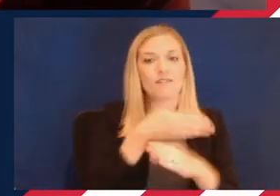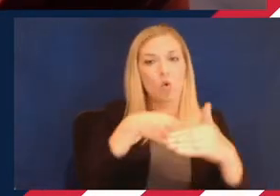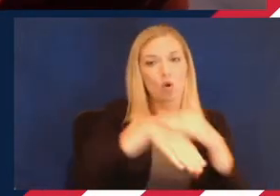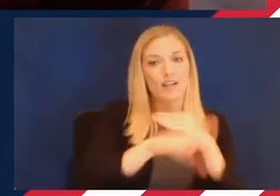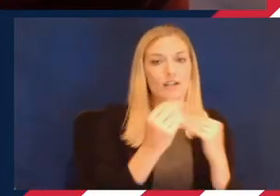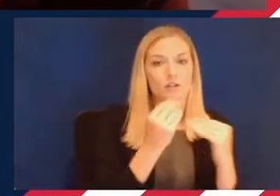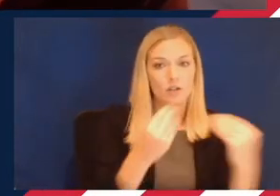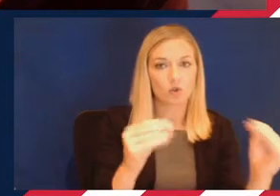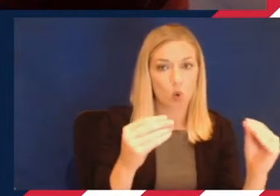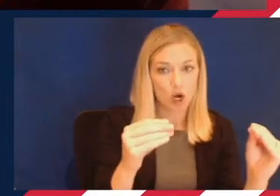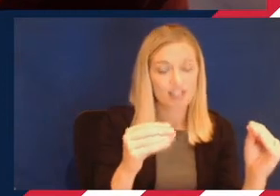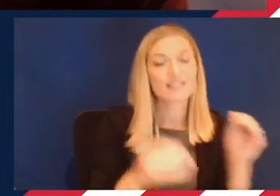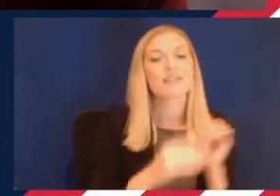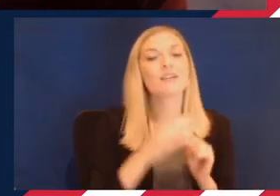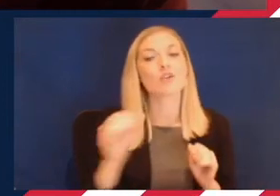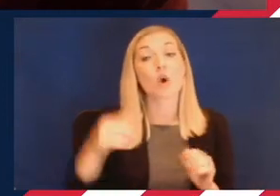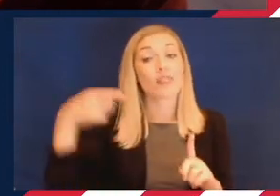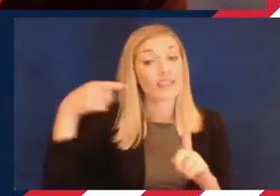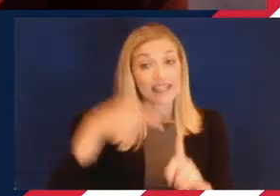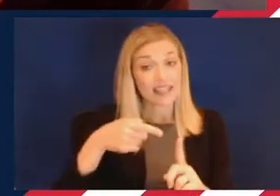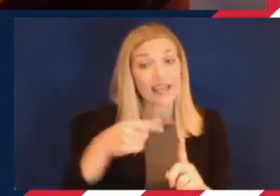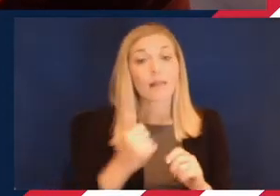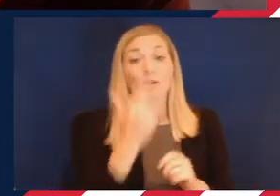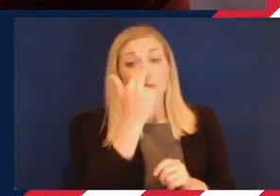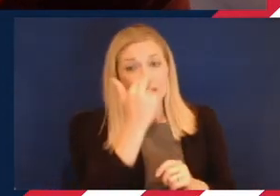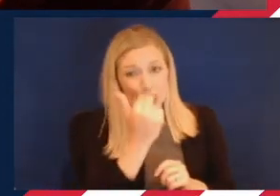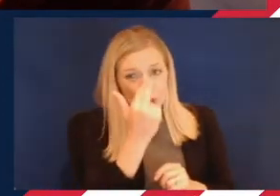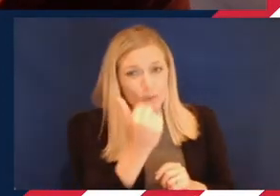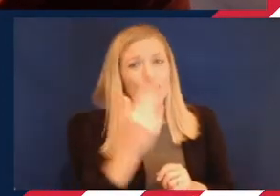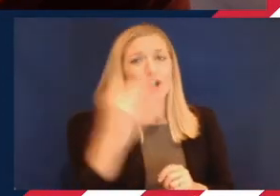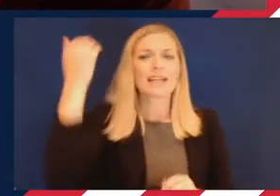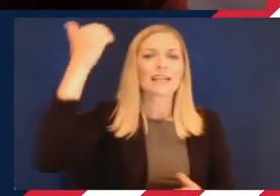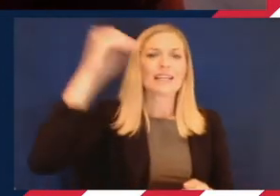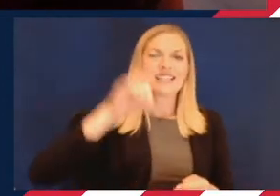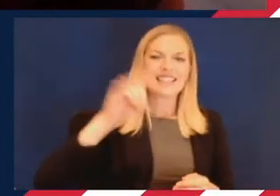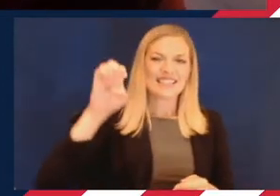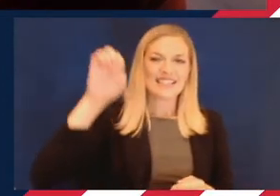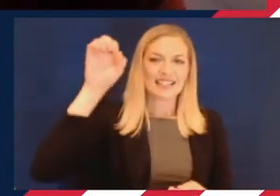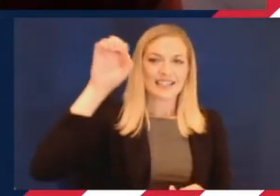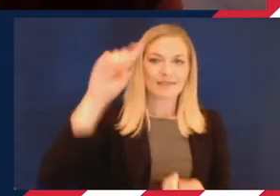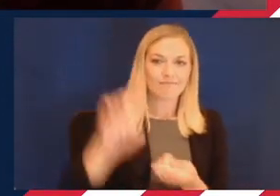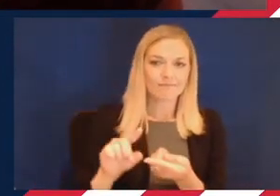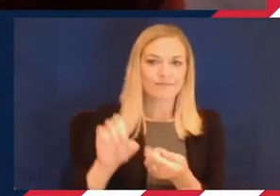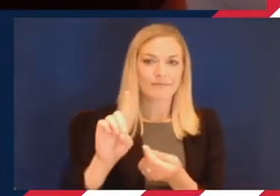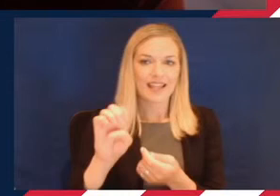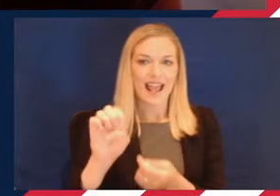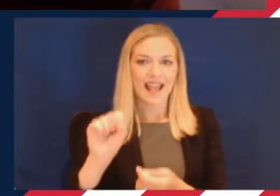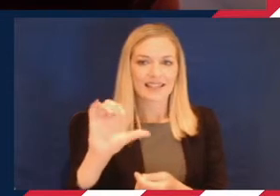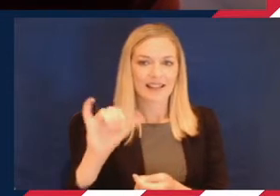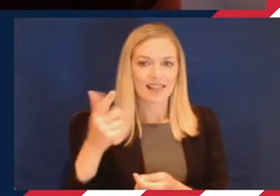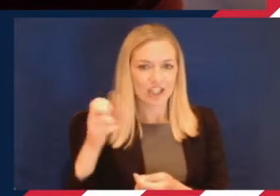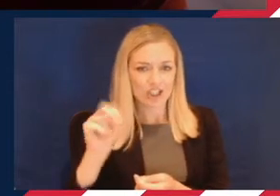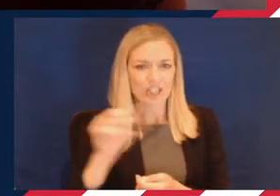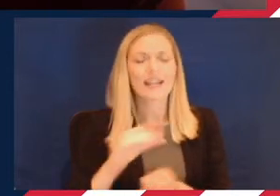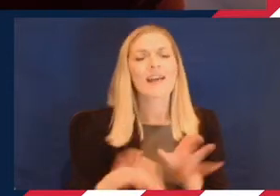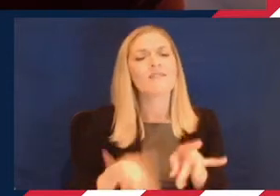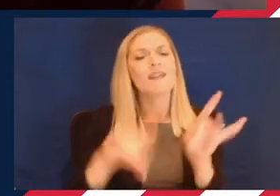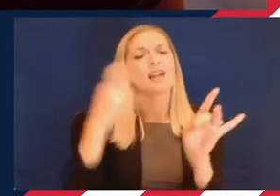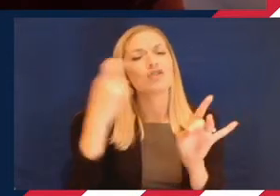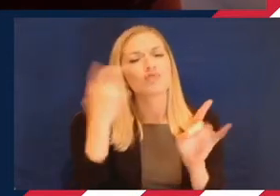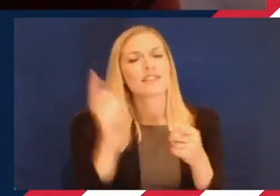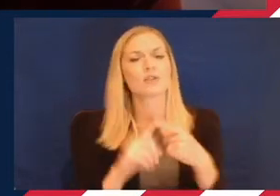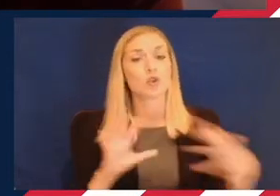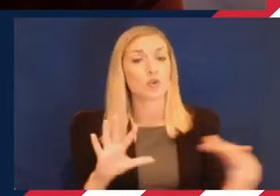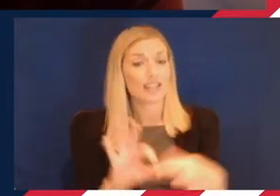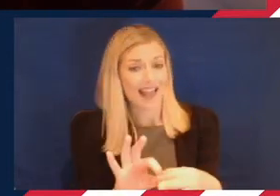and finding different reasons to unite. Accepting that whether for the virus, the economy, or others, if we wear this,